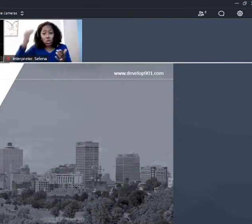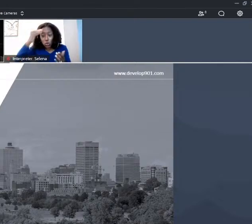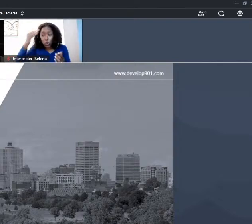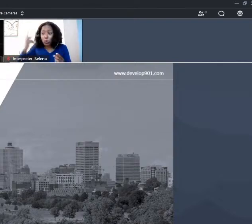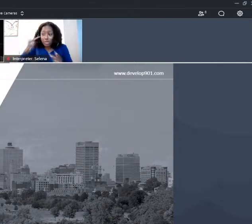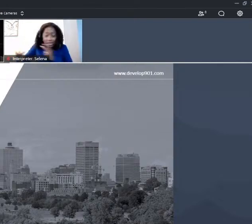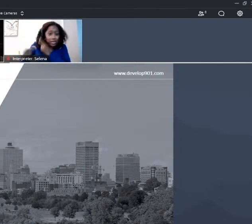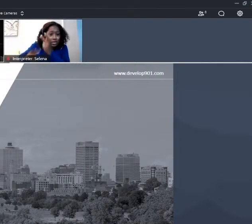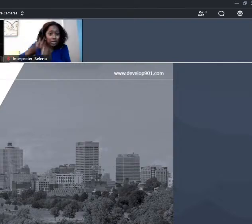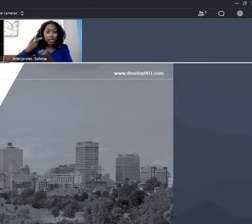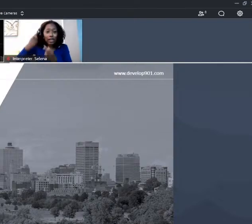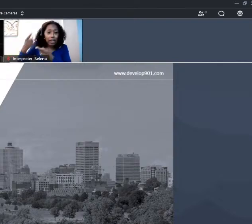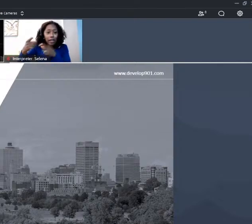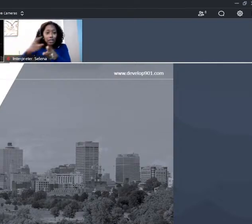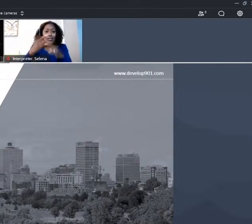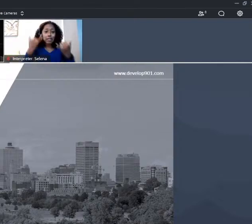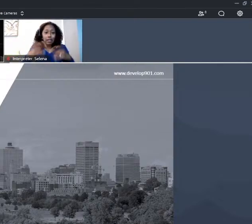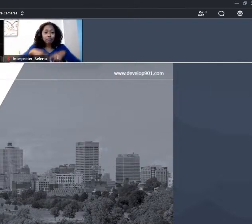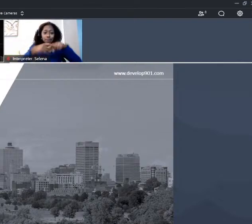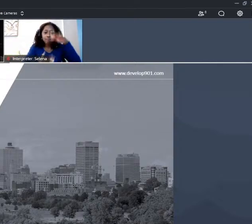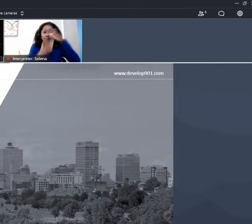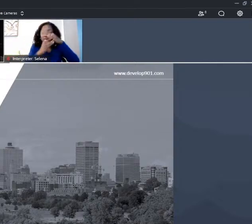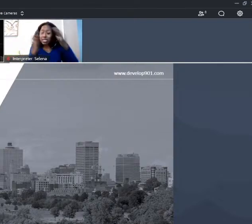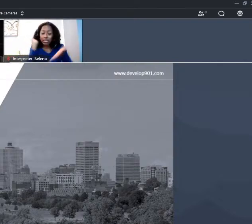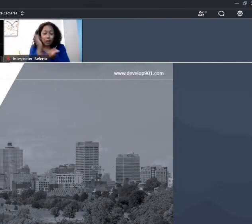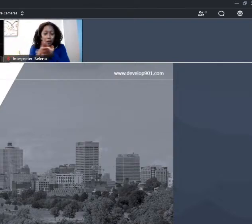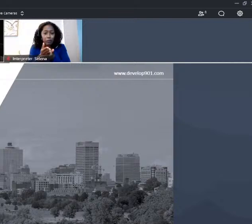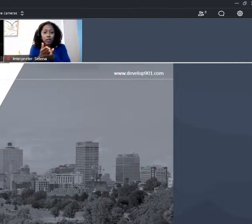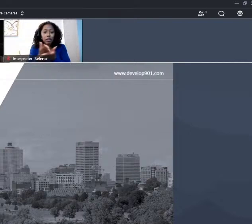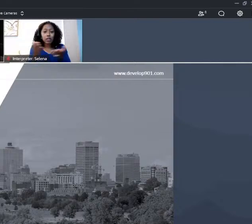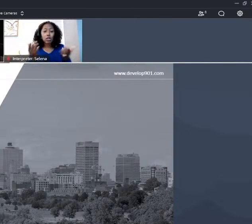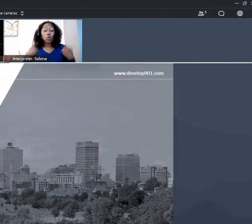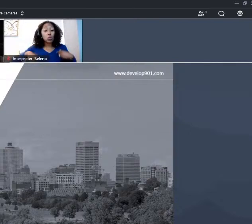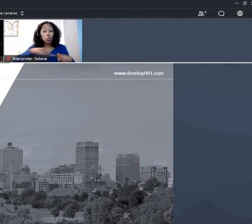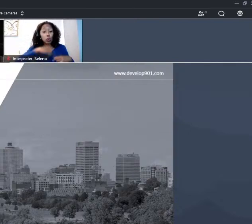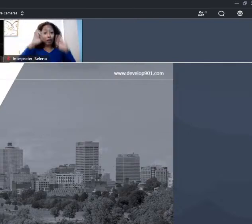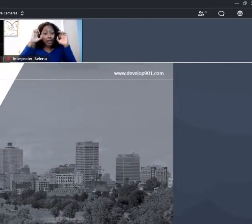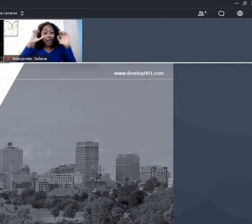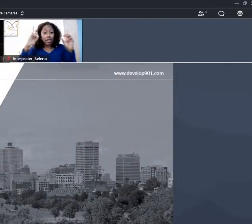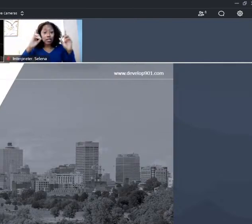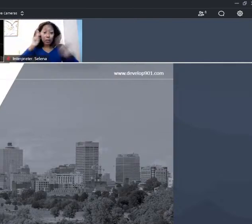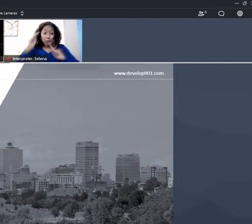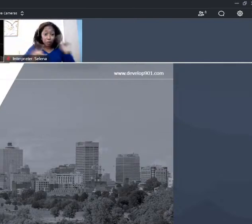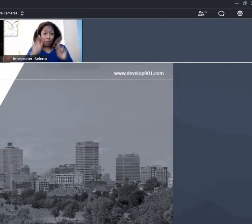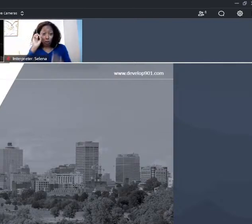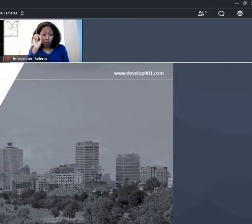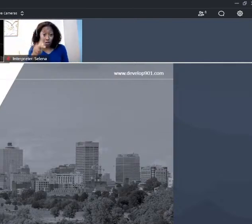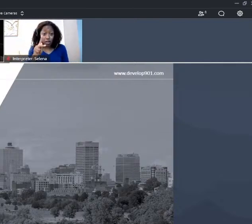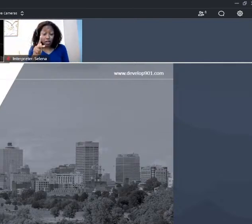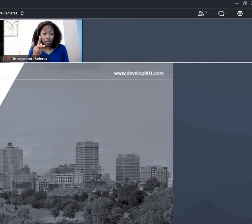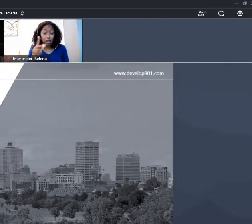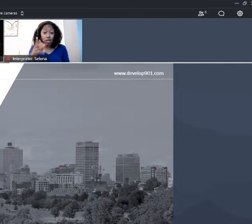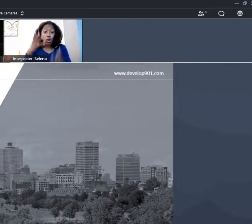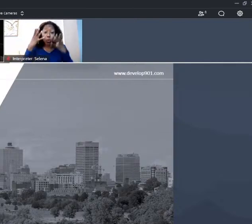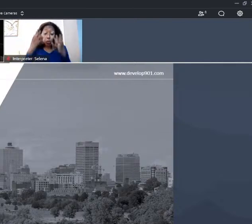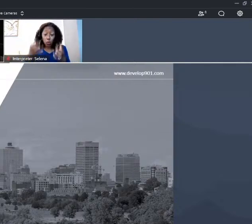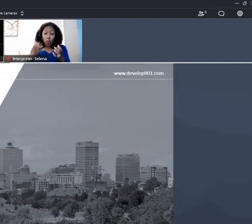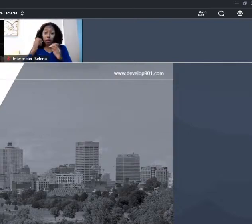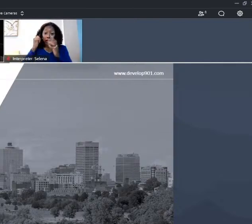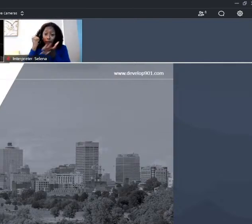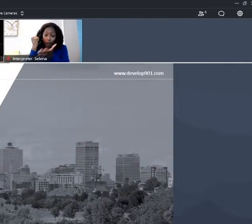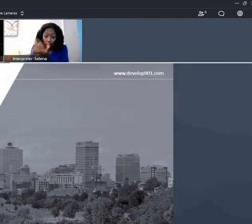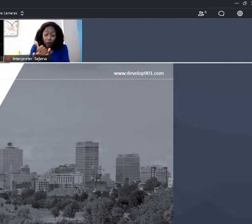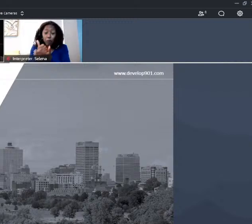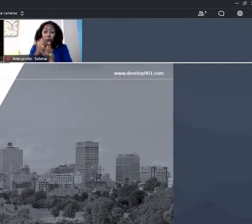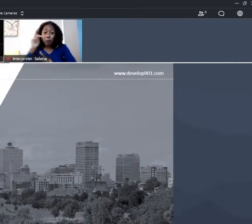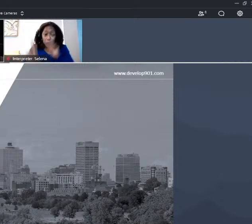It's time out for that. We are very educated, okay? We want to help anybody